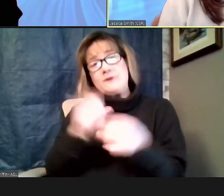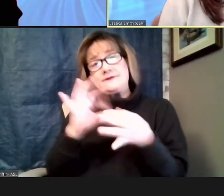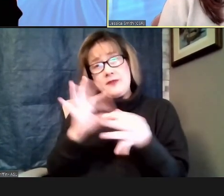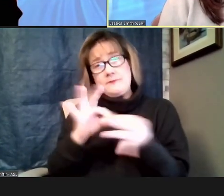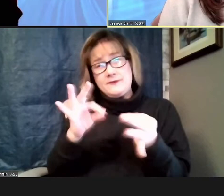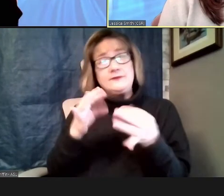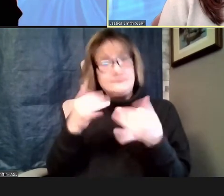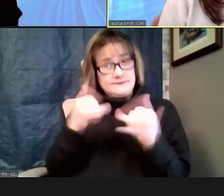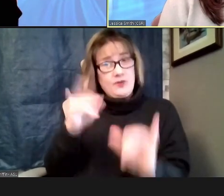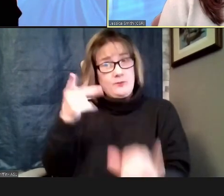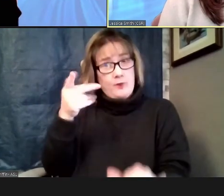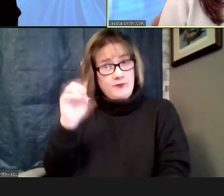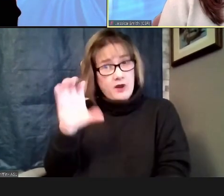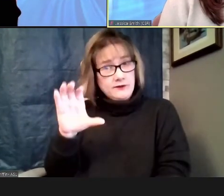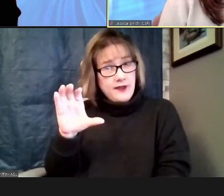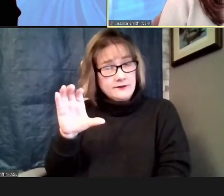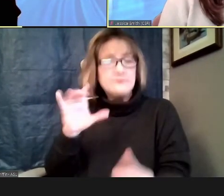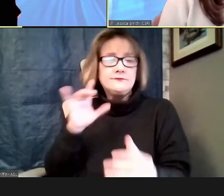contact?